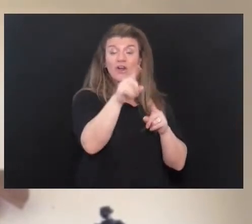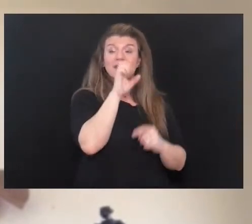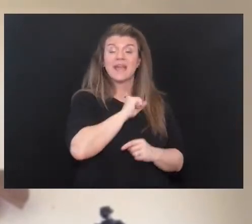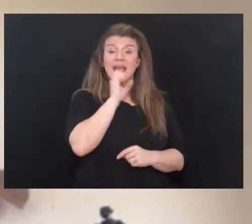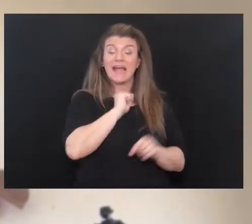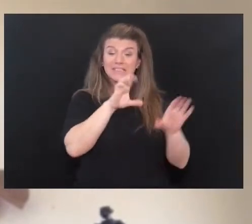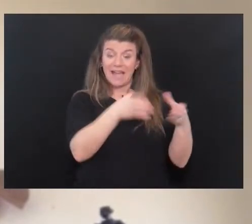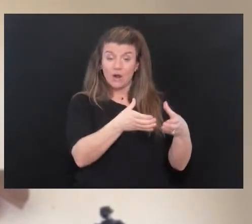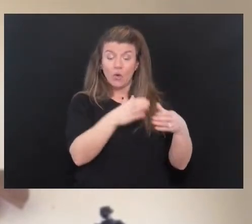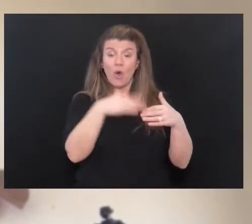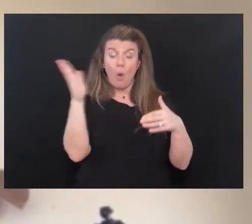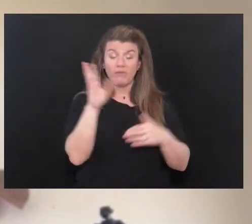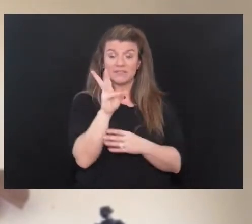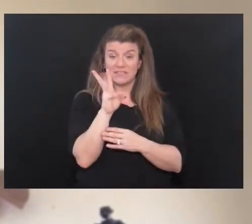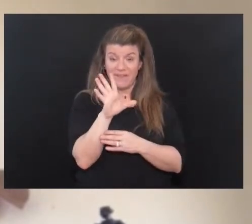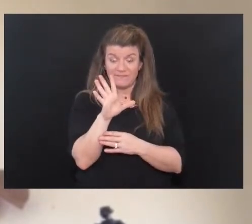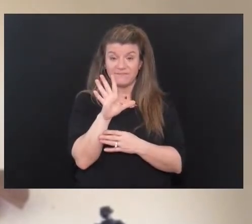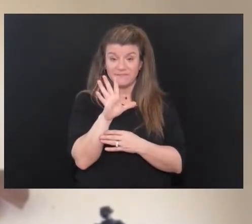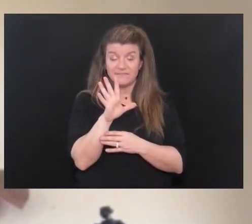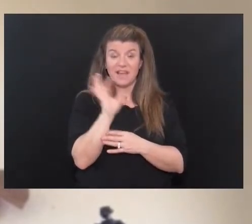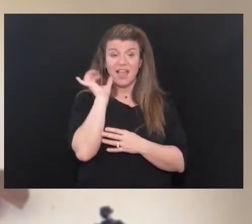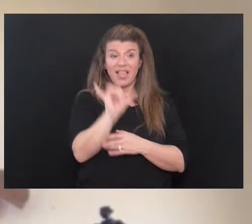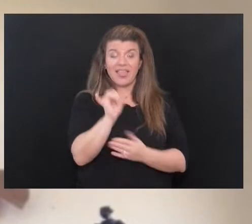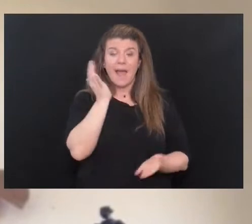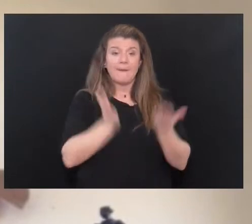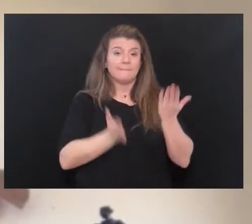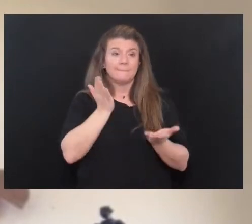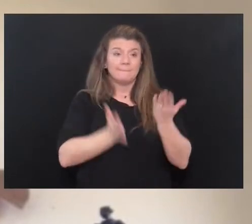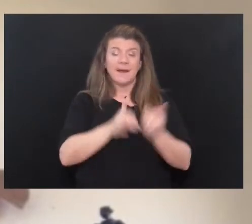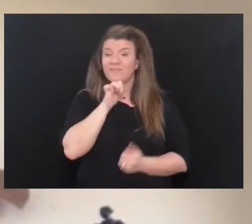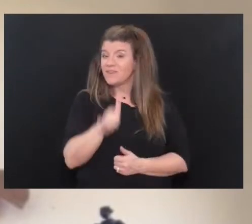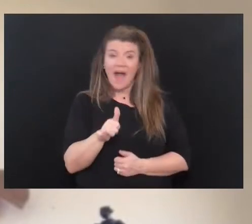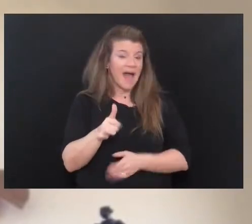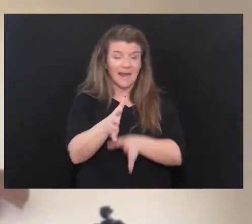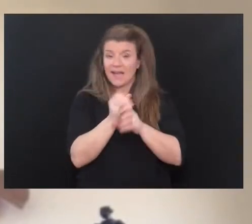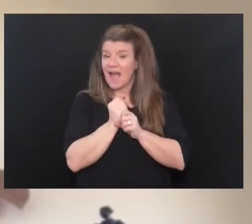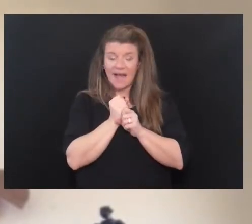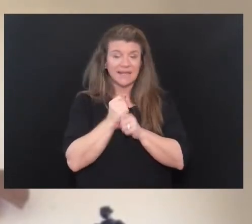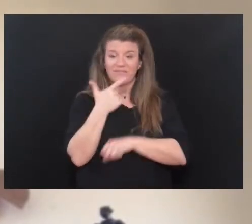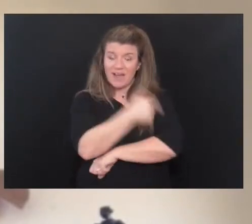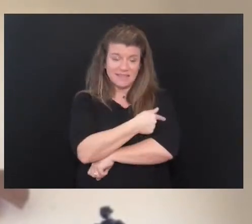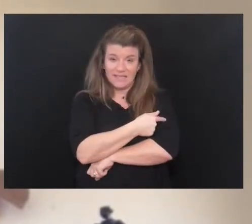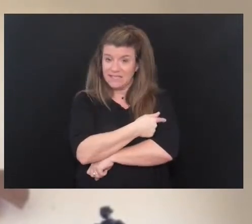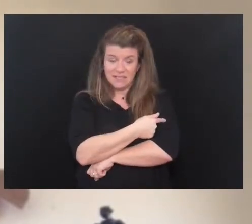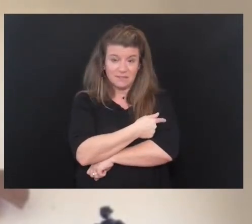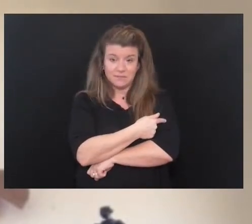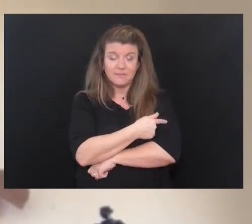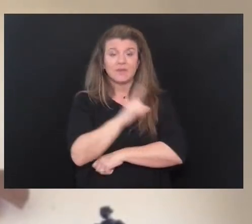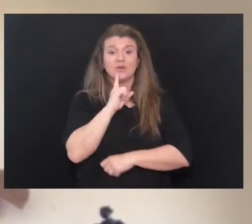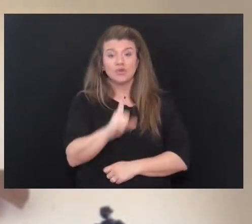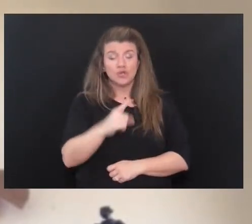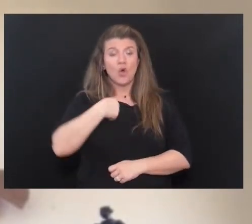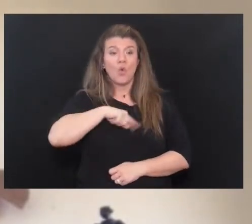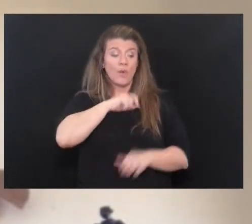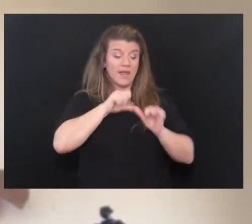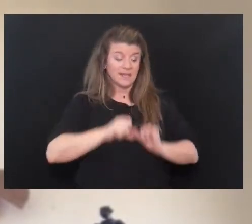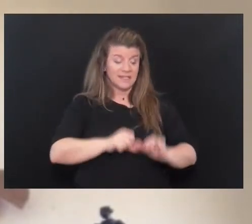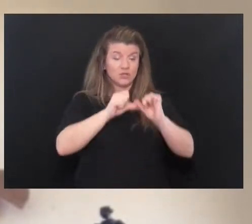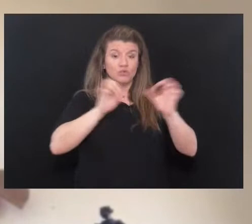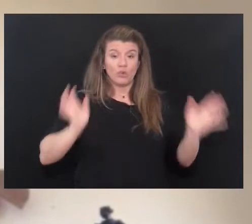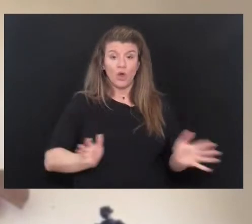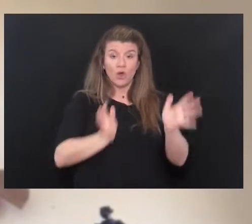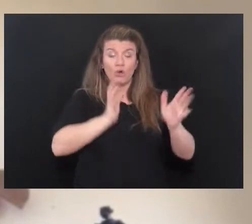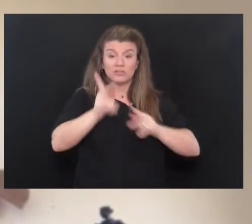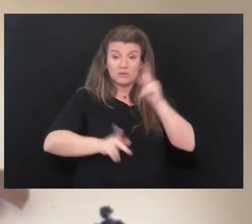age category over 65 that may have not gotten to a vaccine. So I continue to encourage folks,